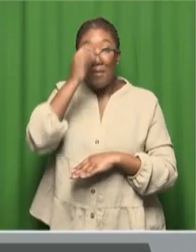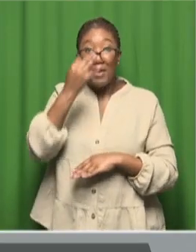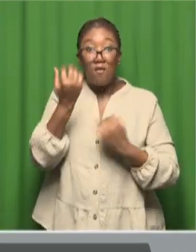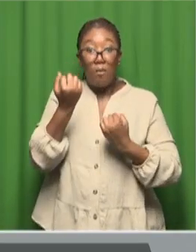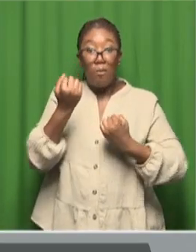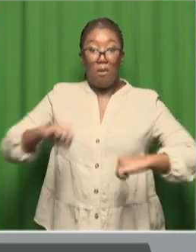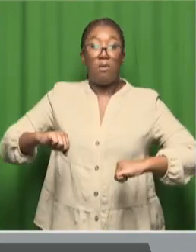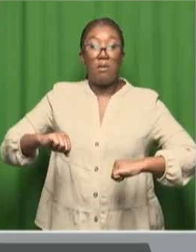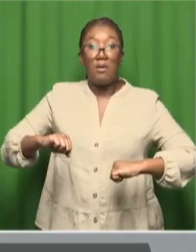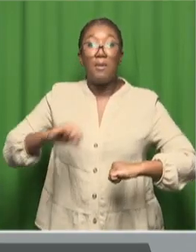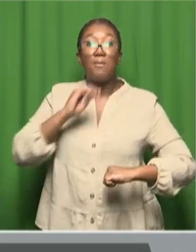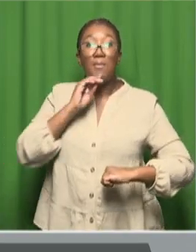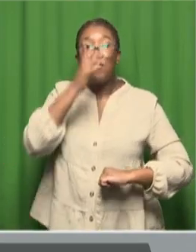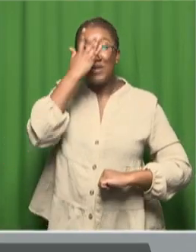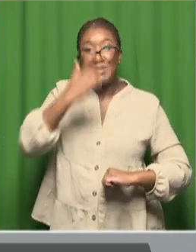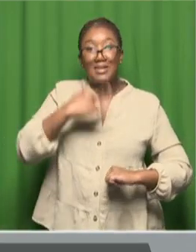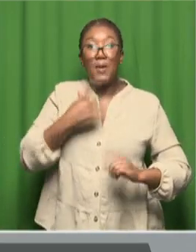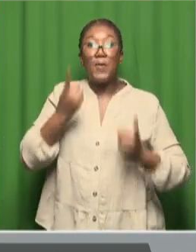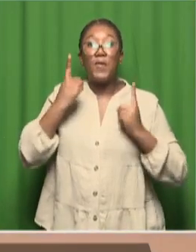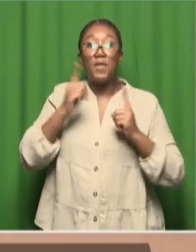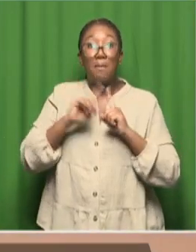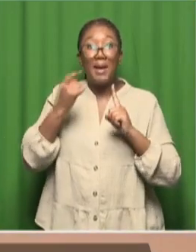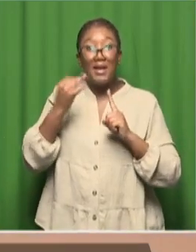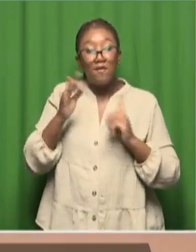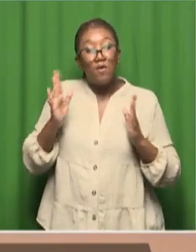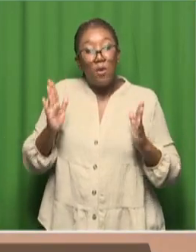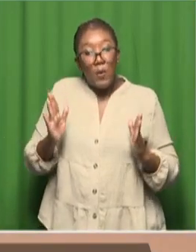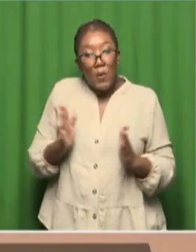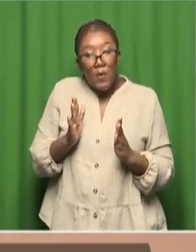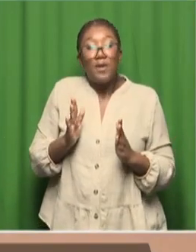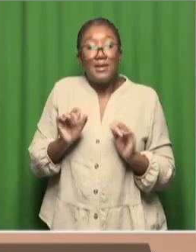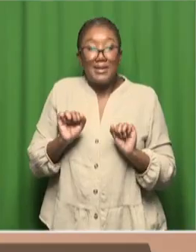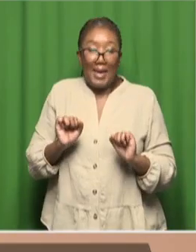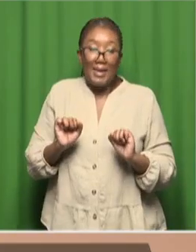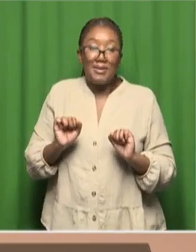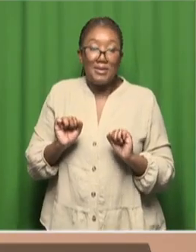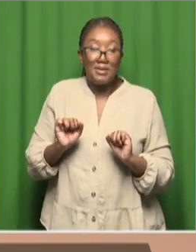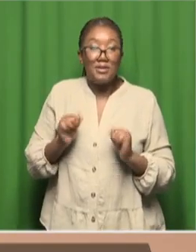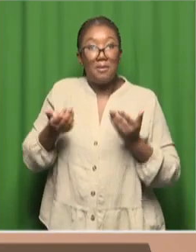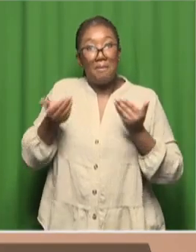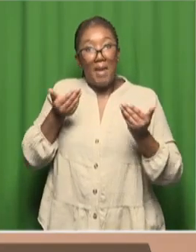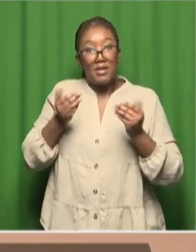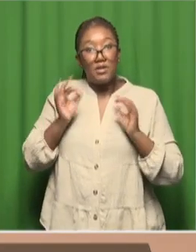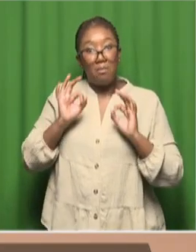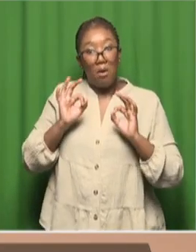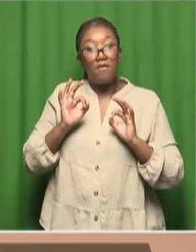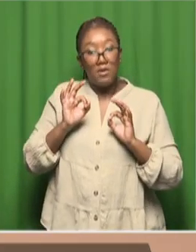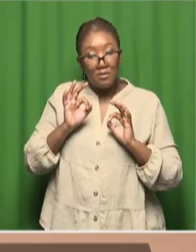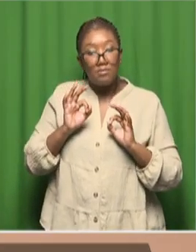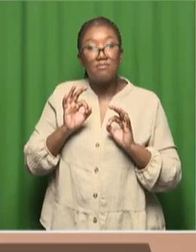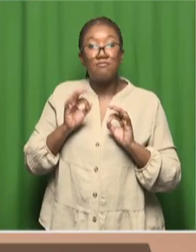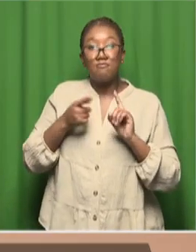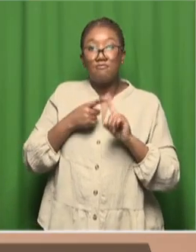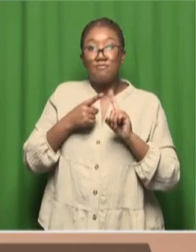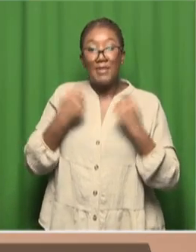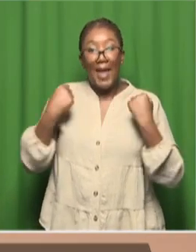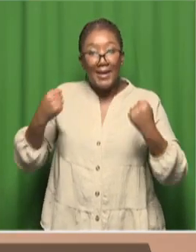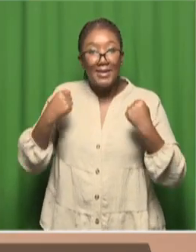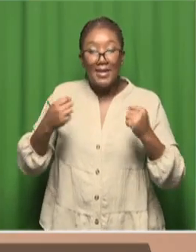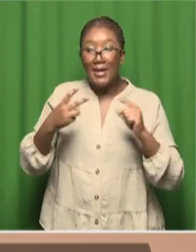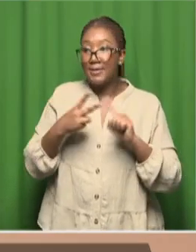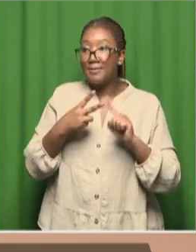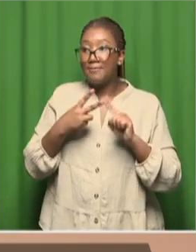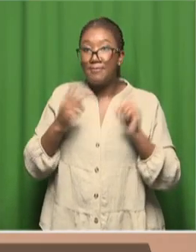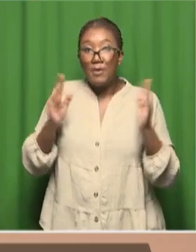be maintained by your lifestyle. Yeah, so there is, I mean, depending on what it is, you can help losing weight, yes, exercising,